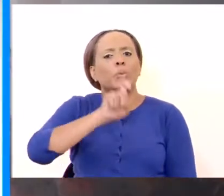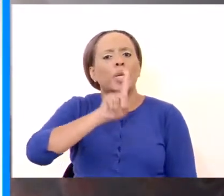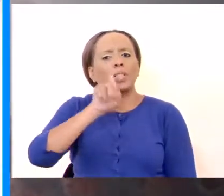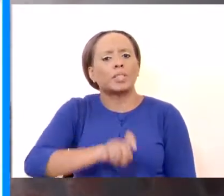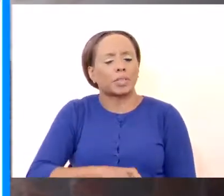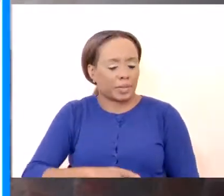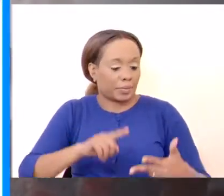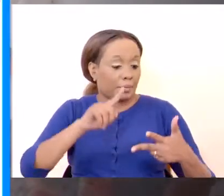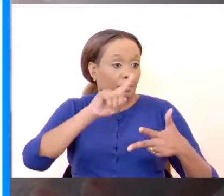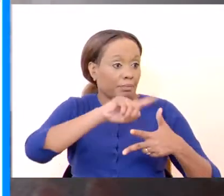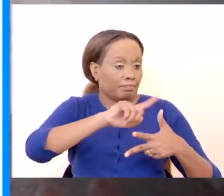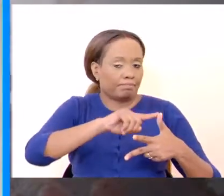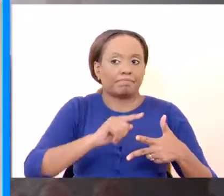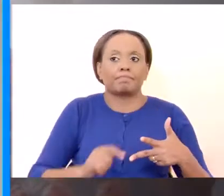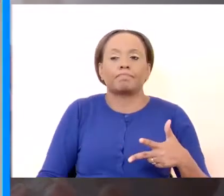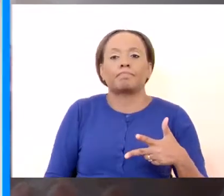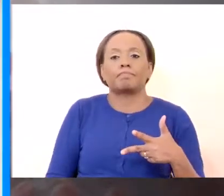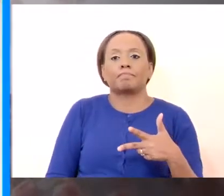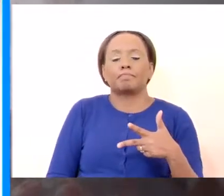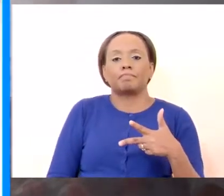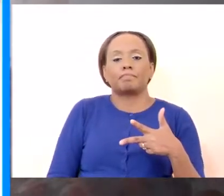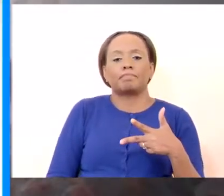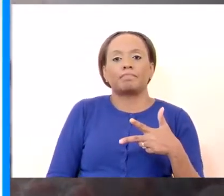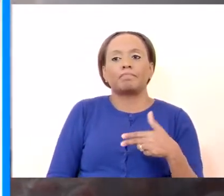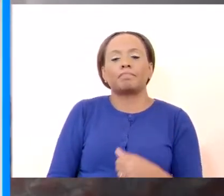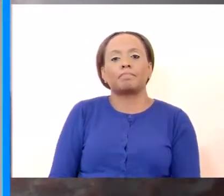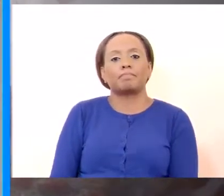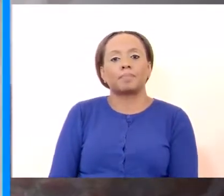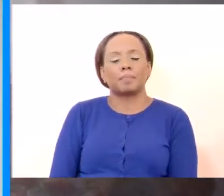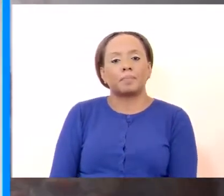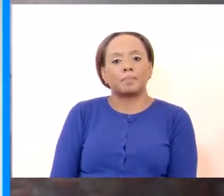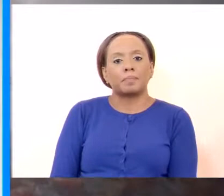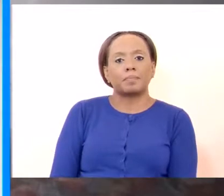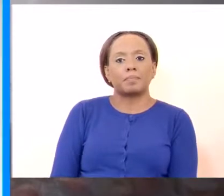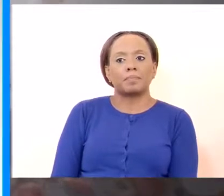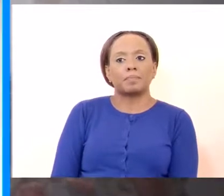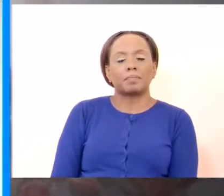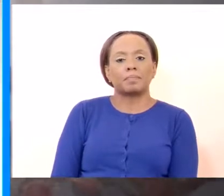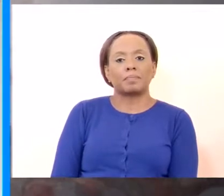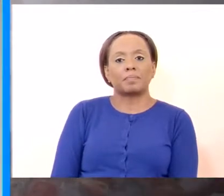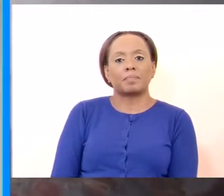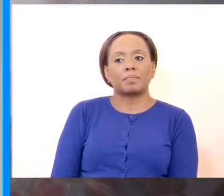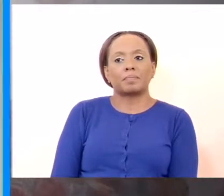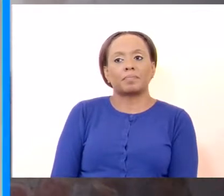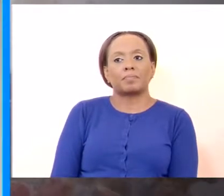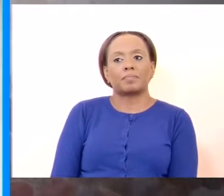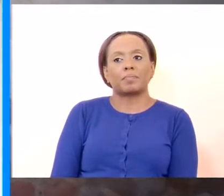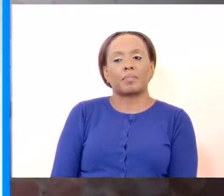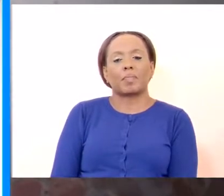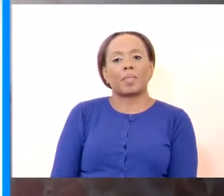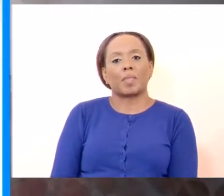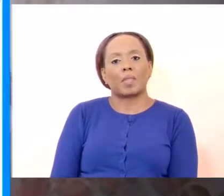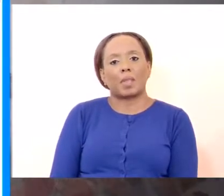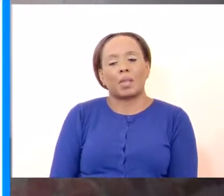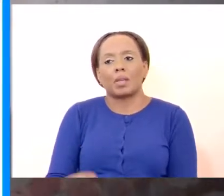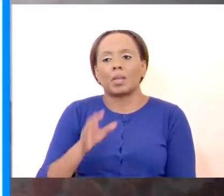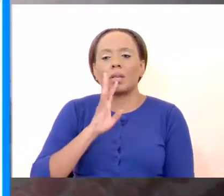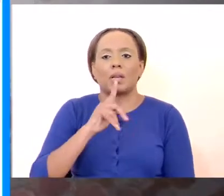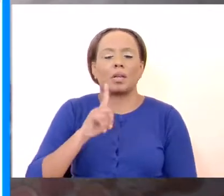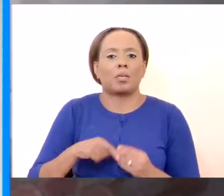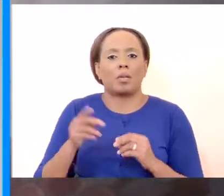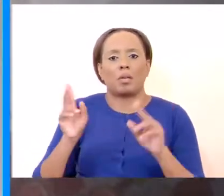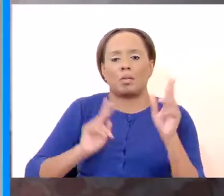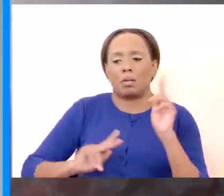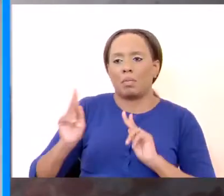the survey that would have been conducted regarding willingness to take the vaccine, we